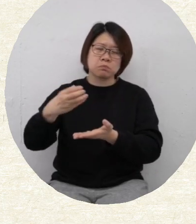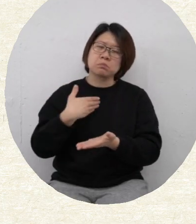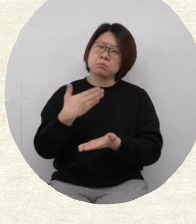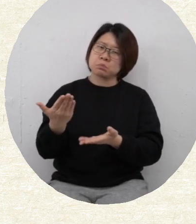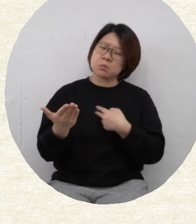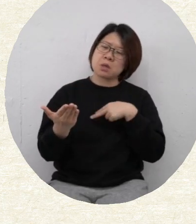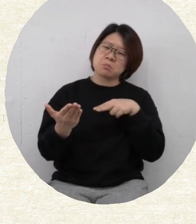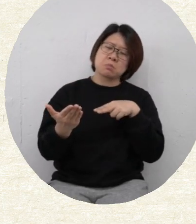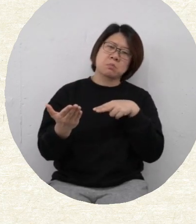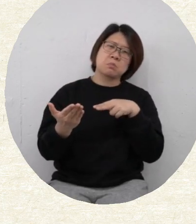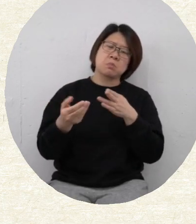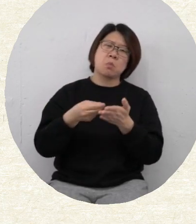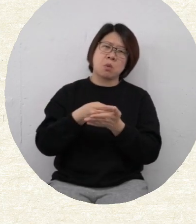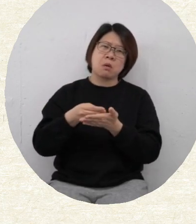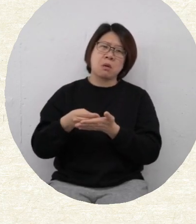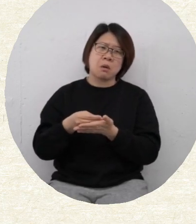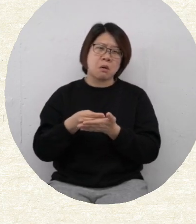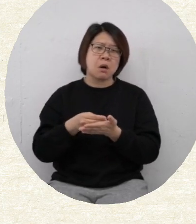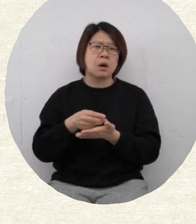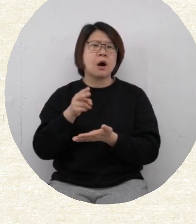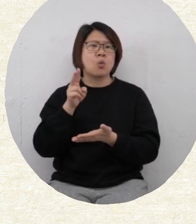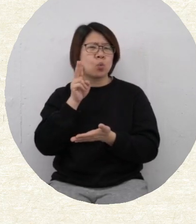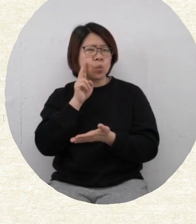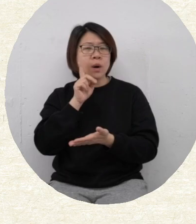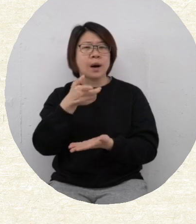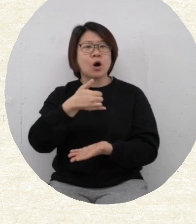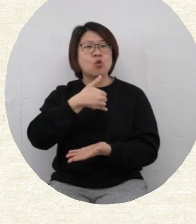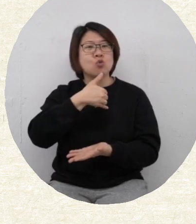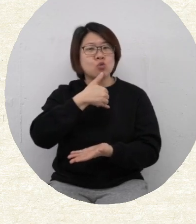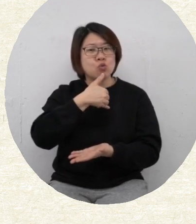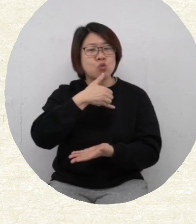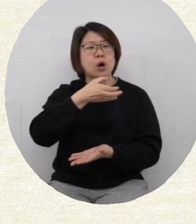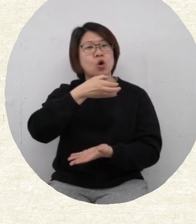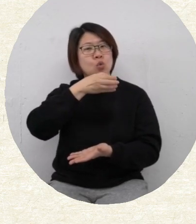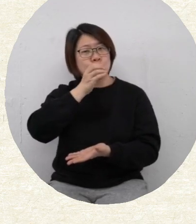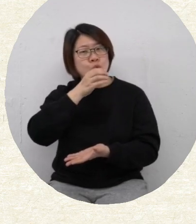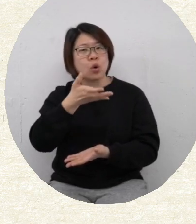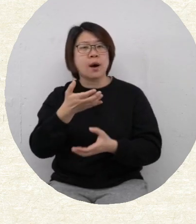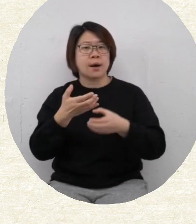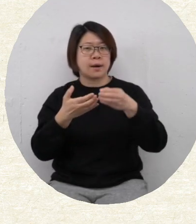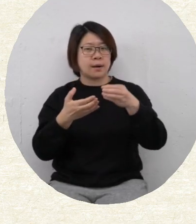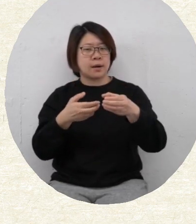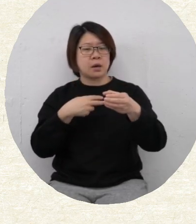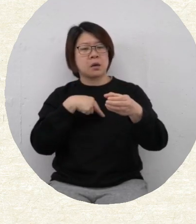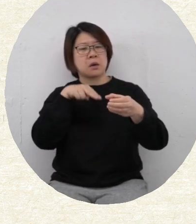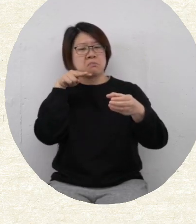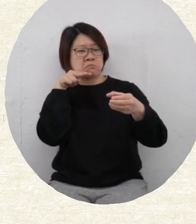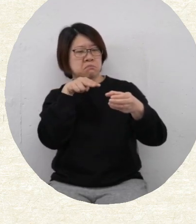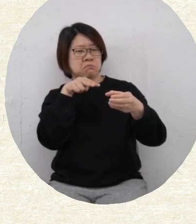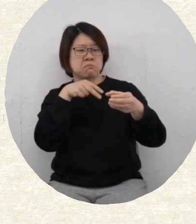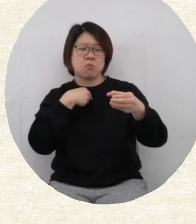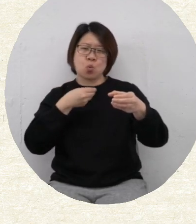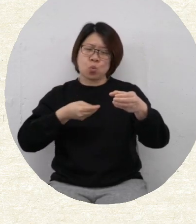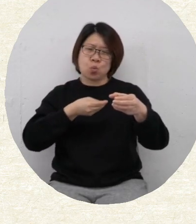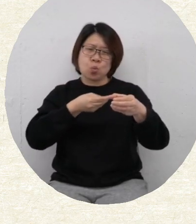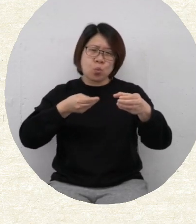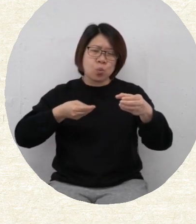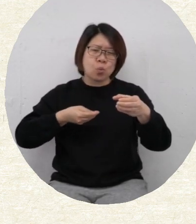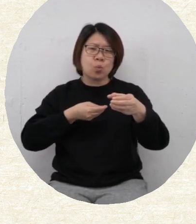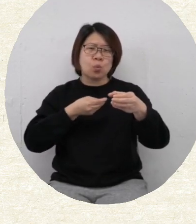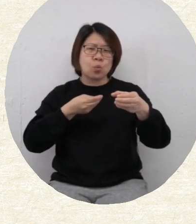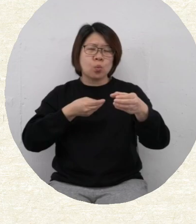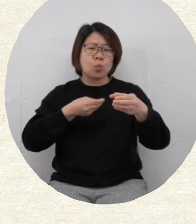drawing them by looking at them. So I'm looking at my collected